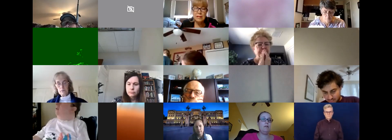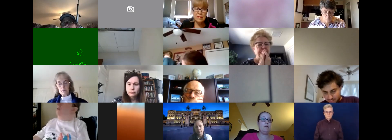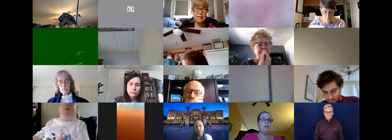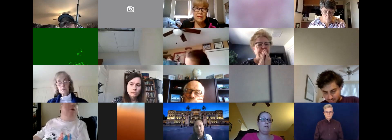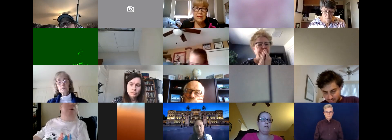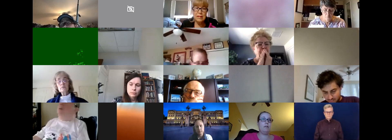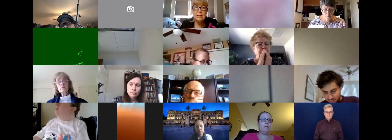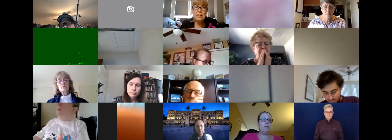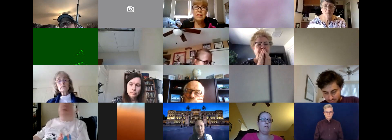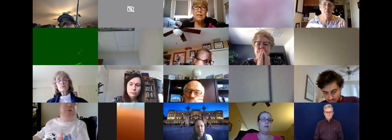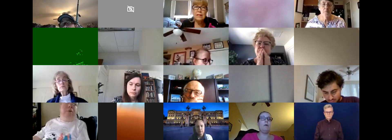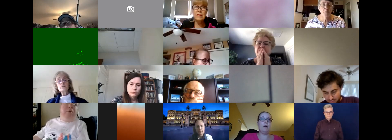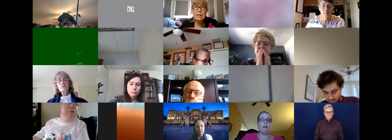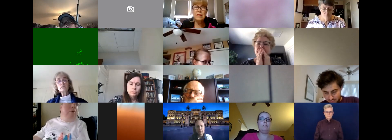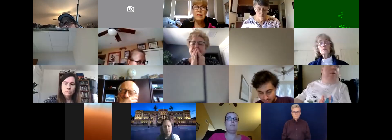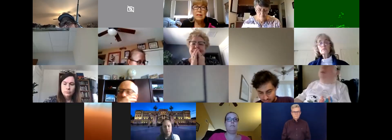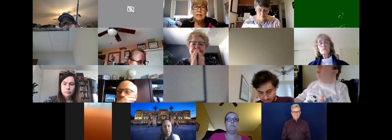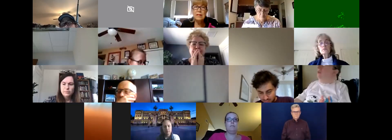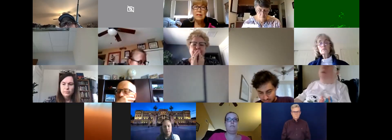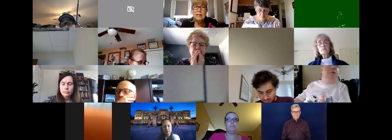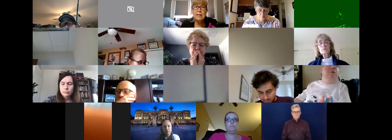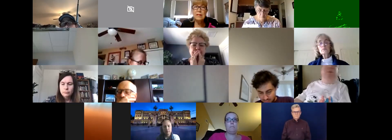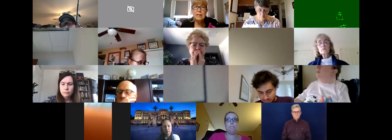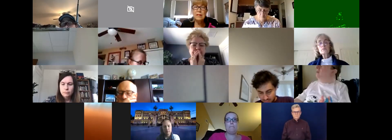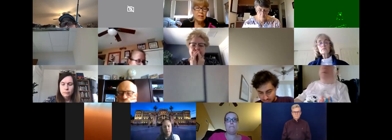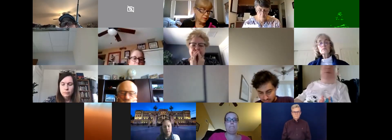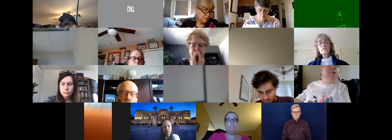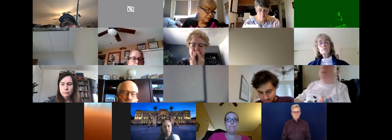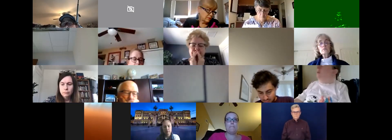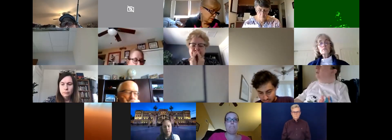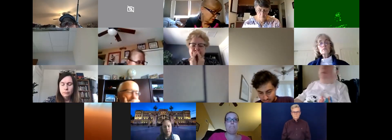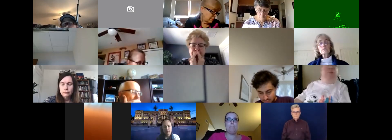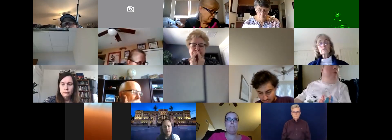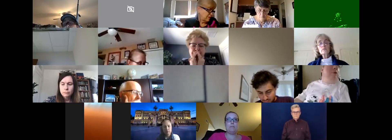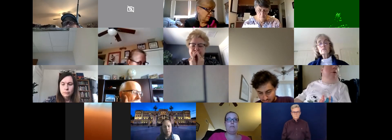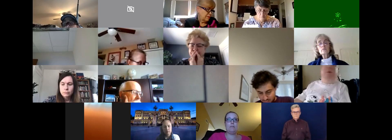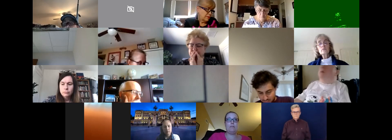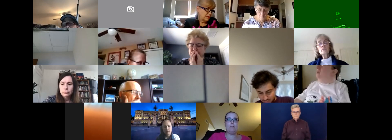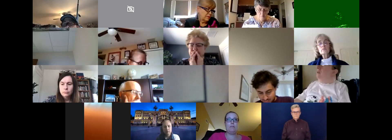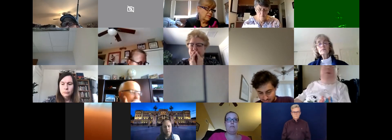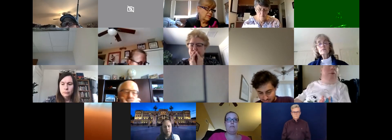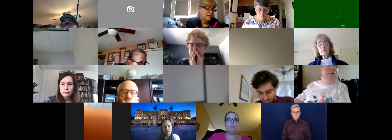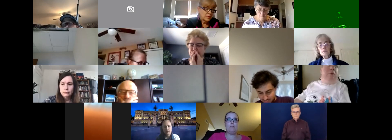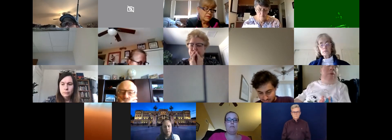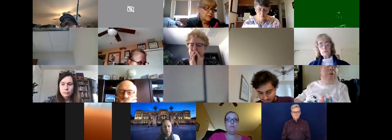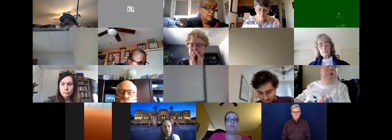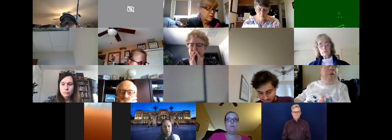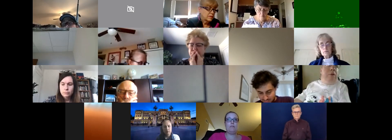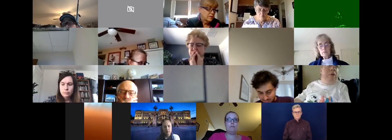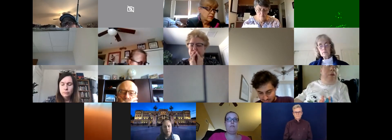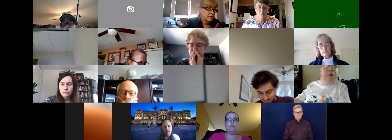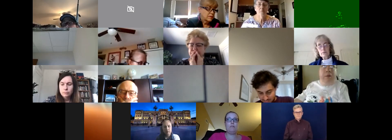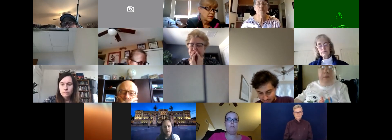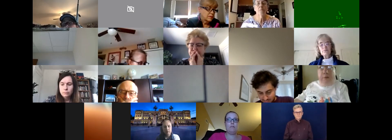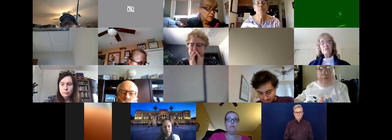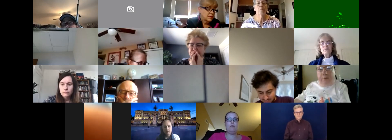That is not true at this time. Our allocation is based on a pro rata, based on our 18 and